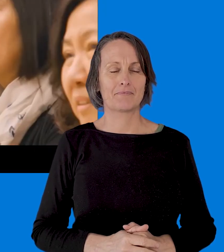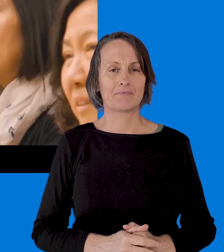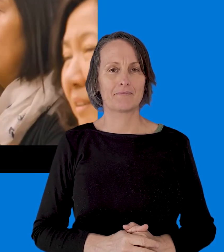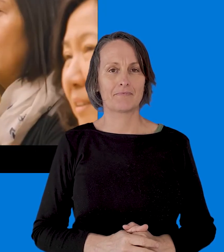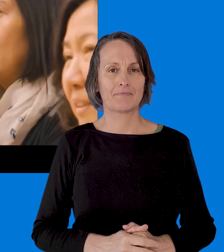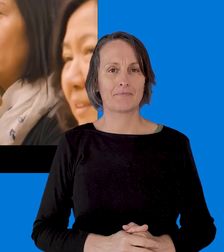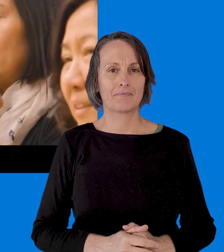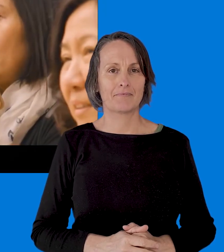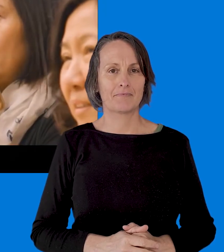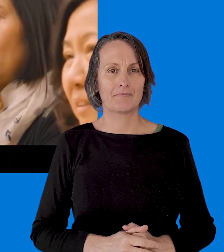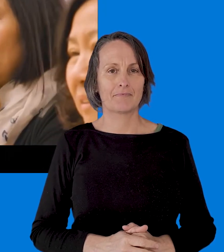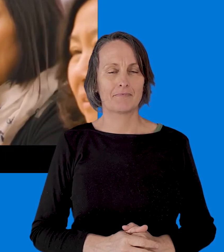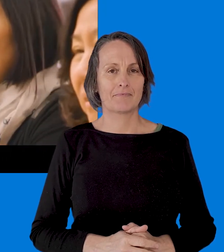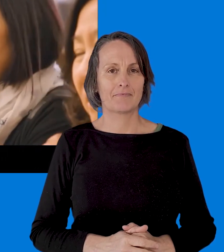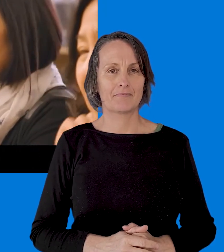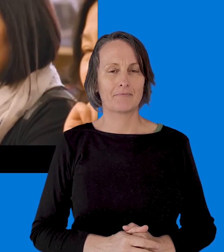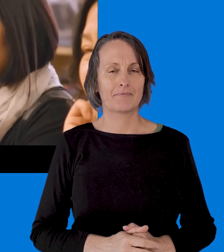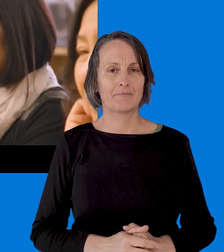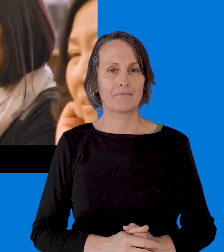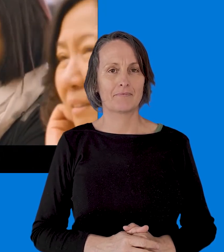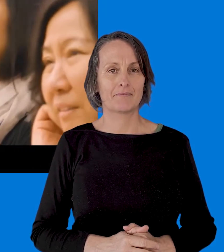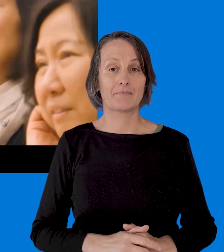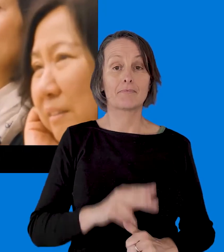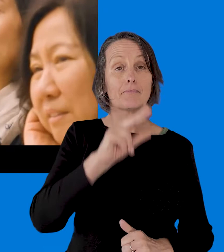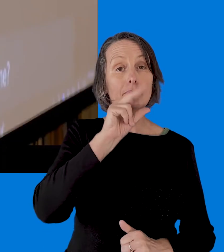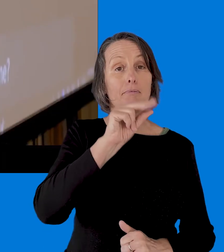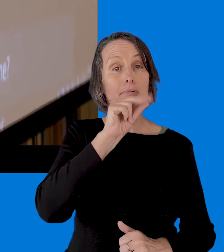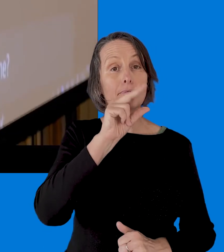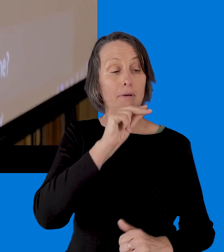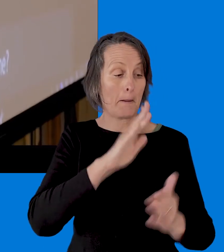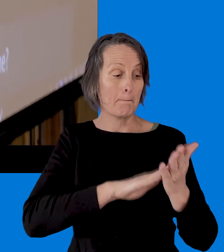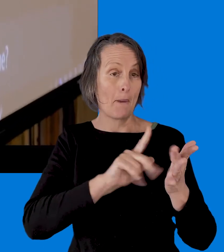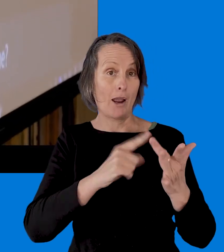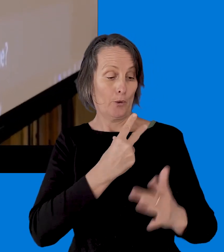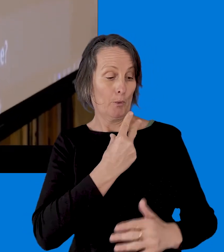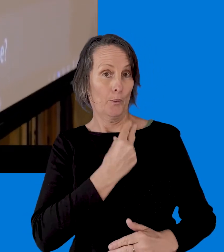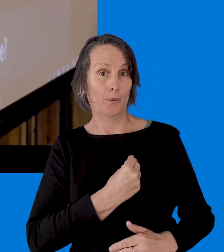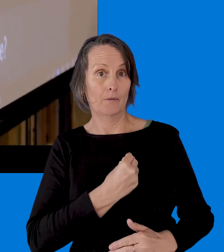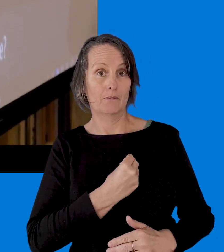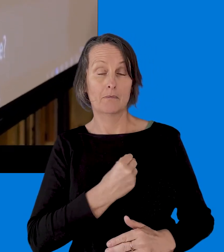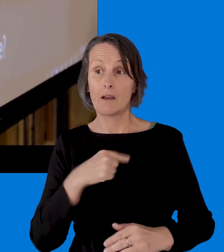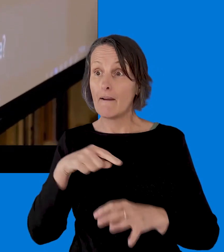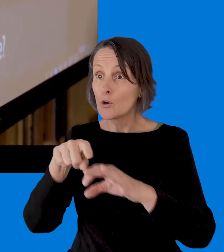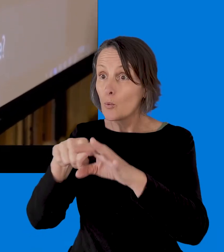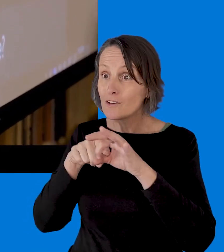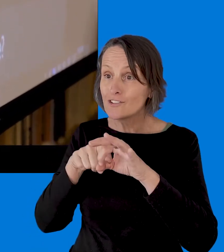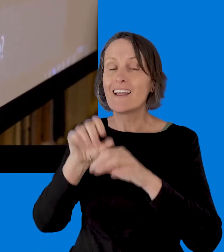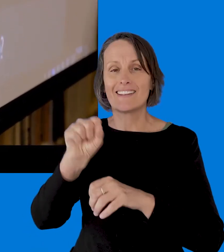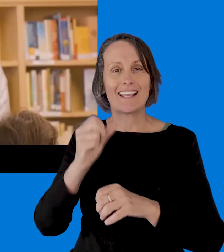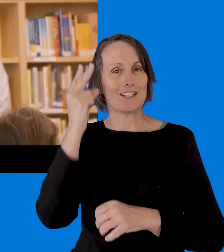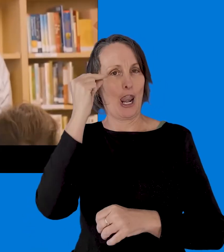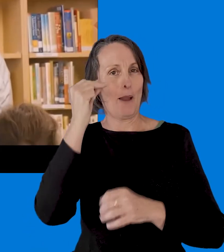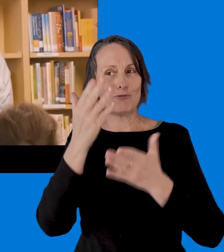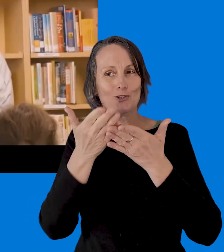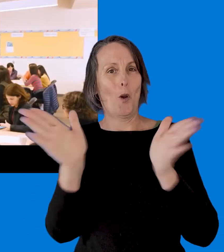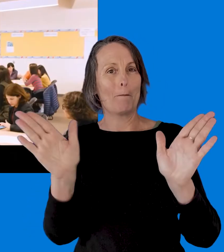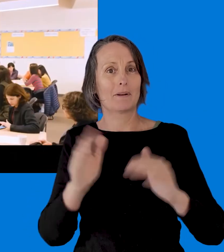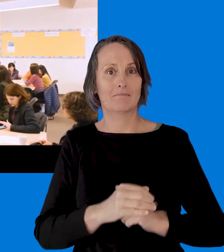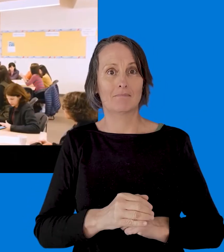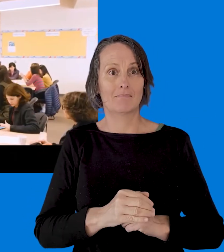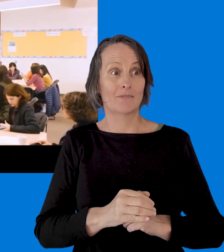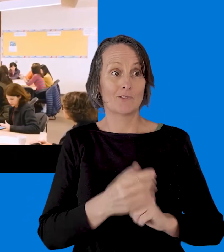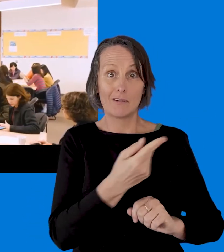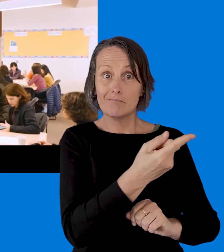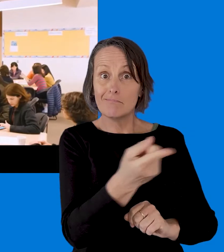picked up by the microphone. There was a question, and the library is open during tutorial. So these